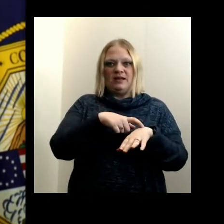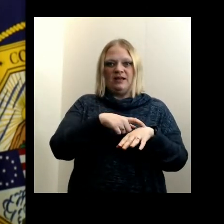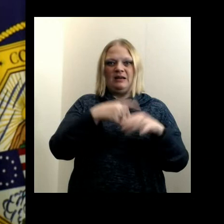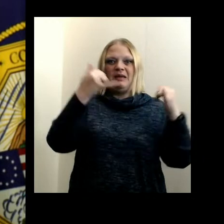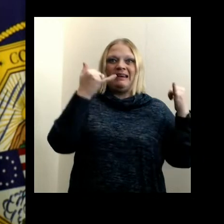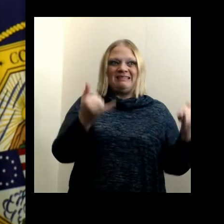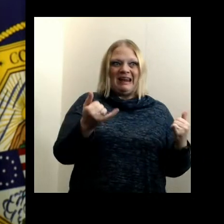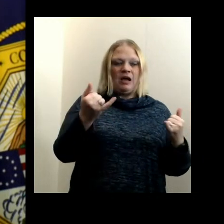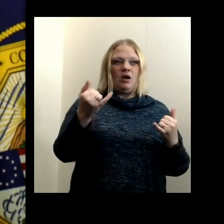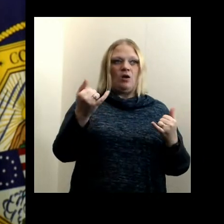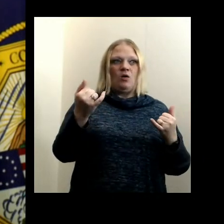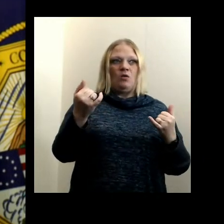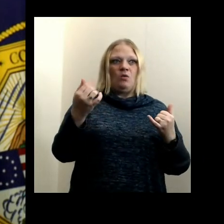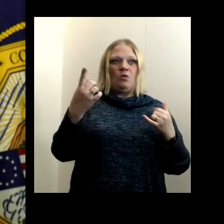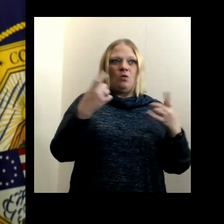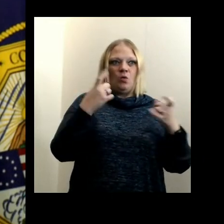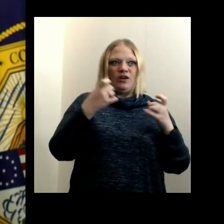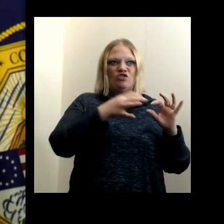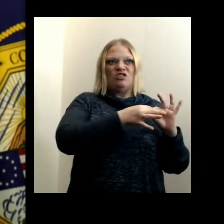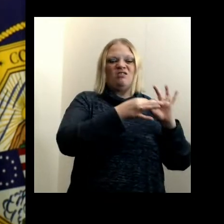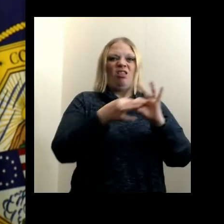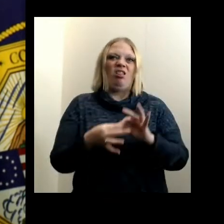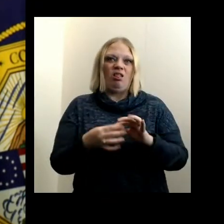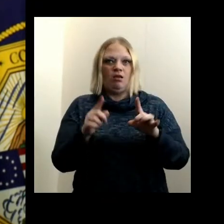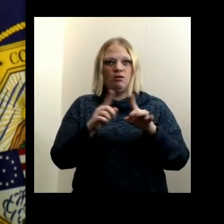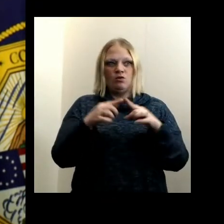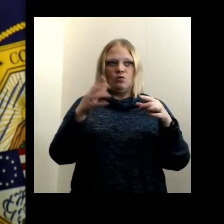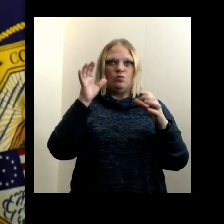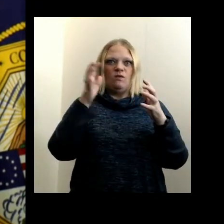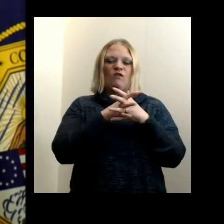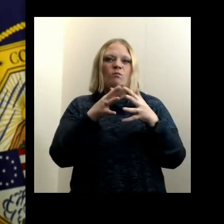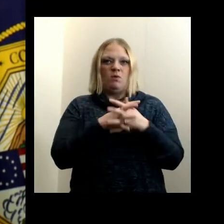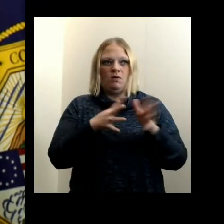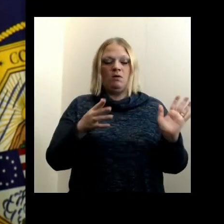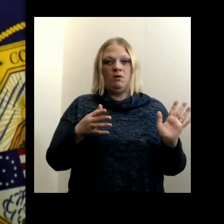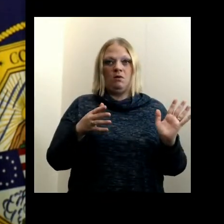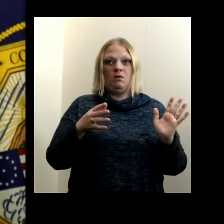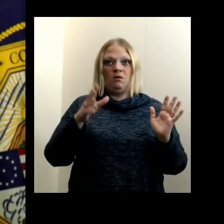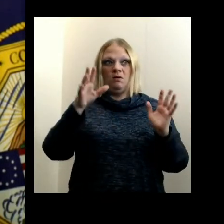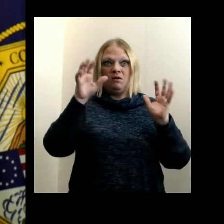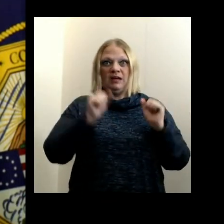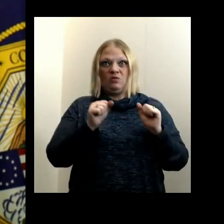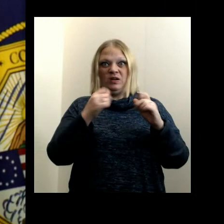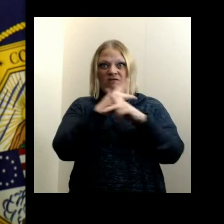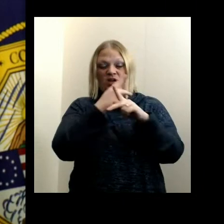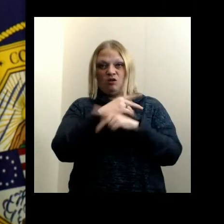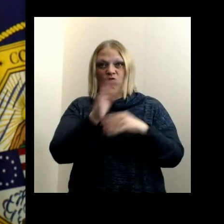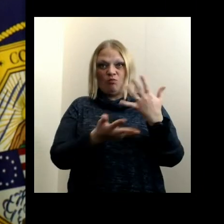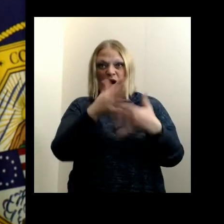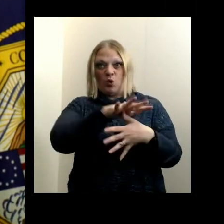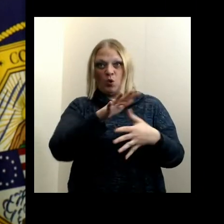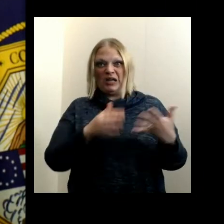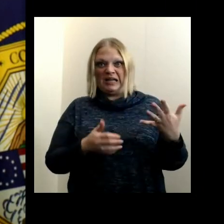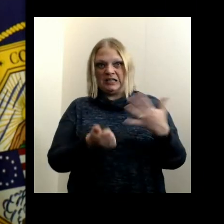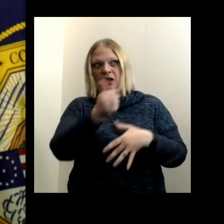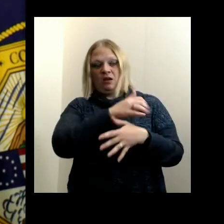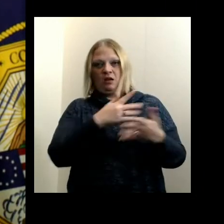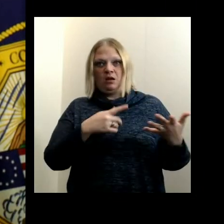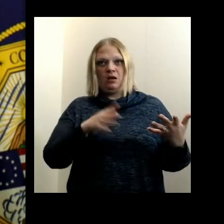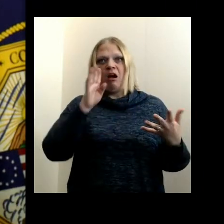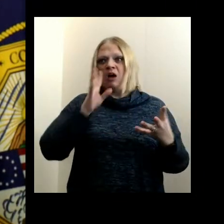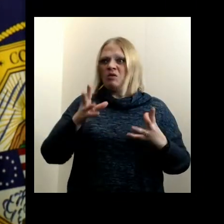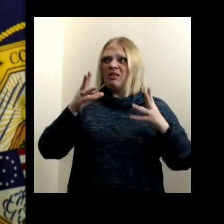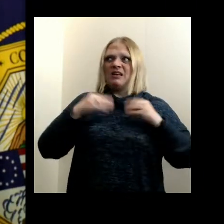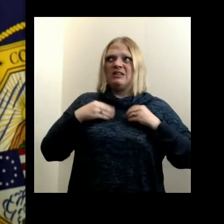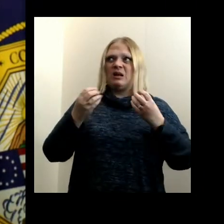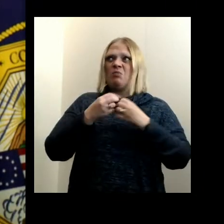with the bills. Let's get our priorities straight, folks. If there's no, I'll entertain another round of